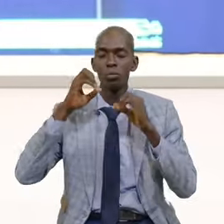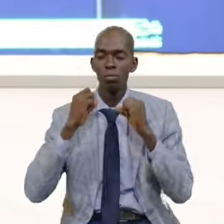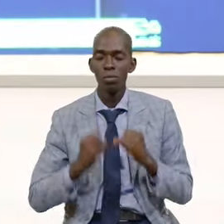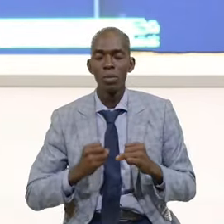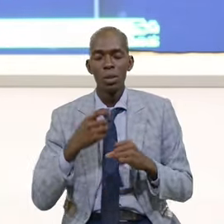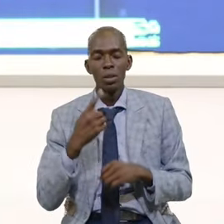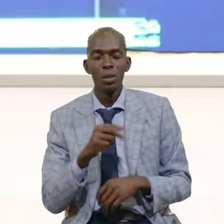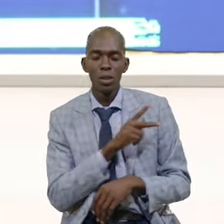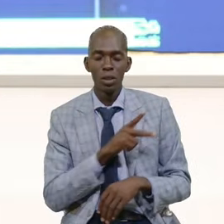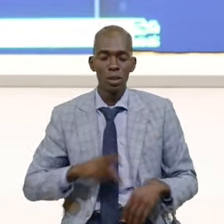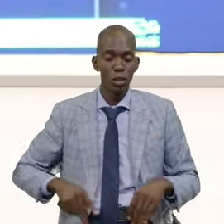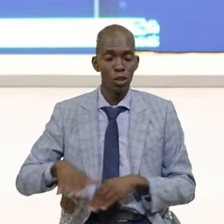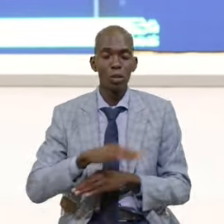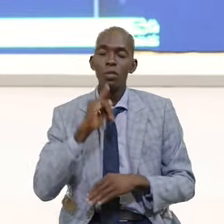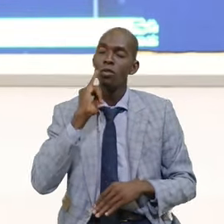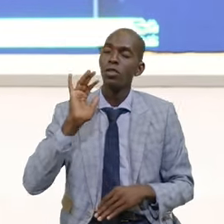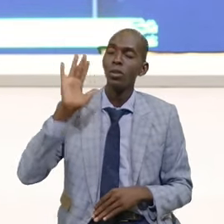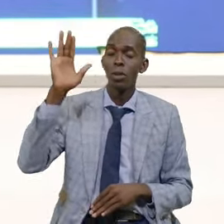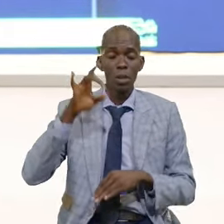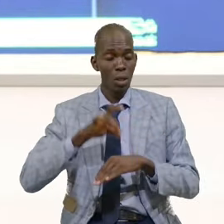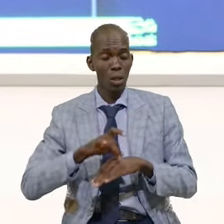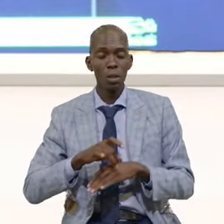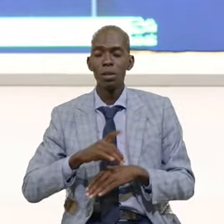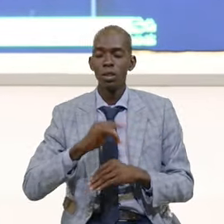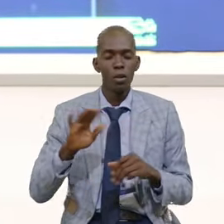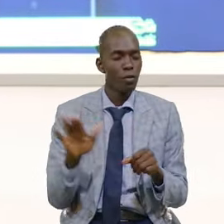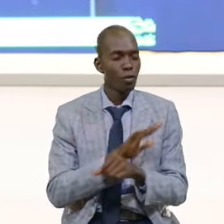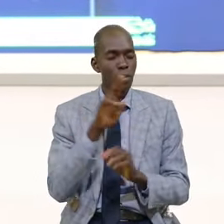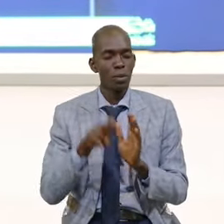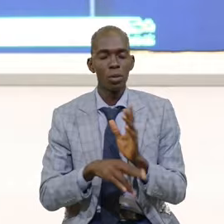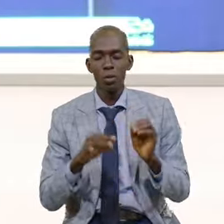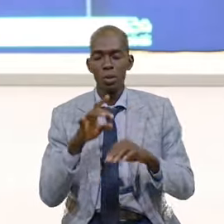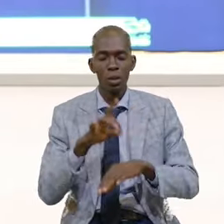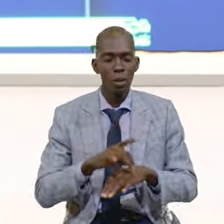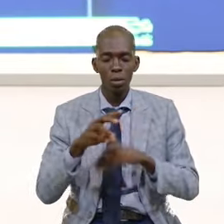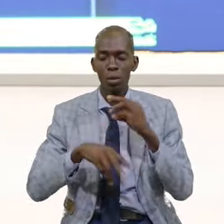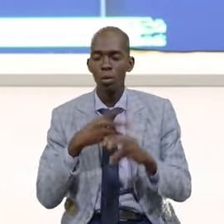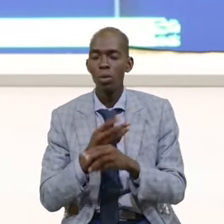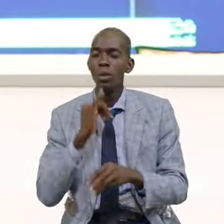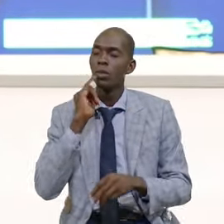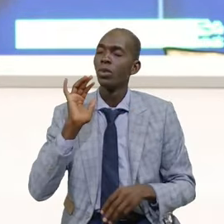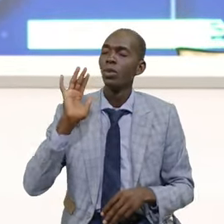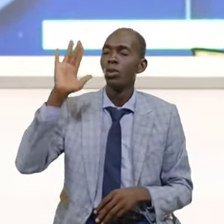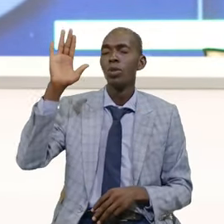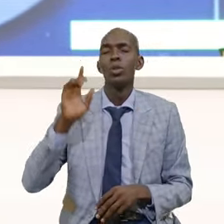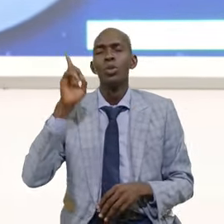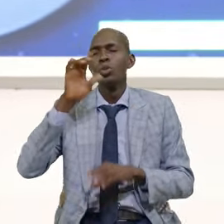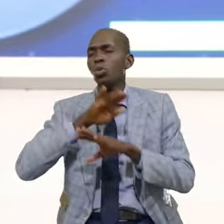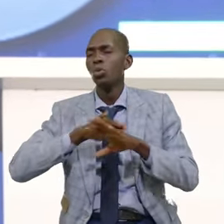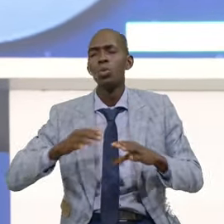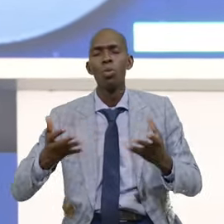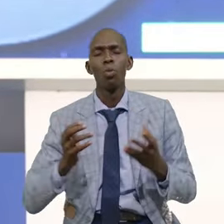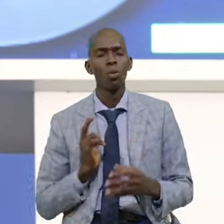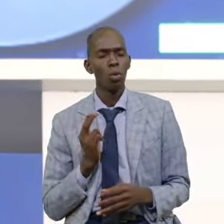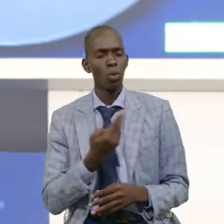kingdom is yours. The earth, the fullness of the world, yours. You do not want us to be in bondage.